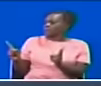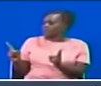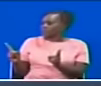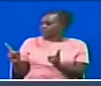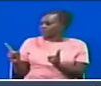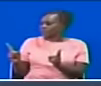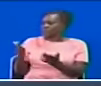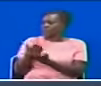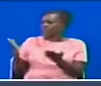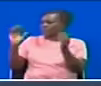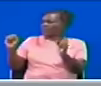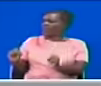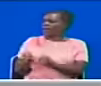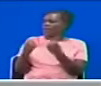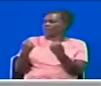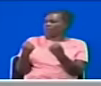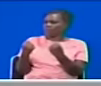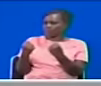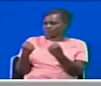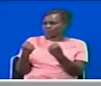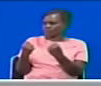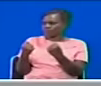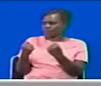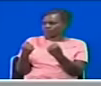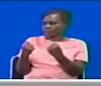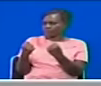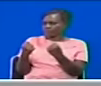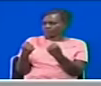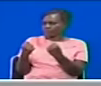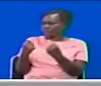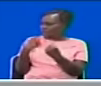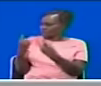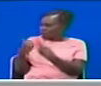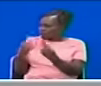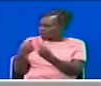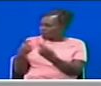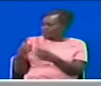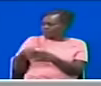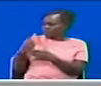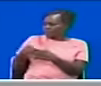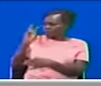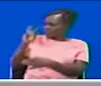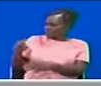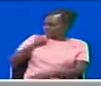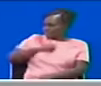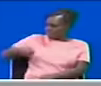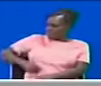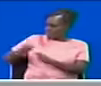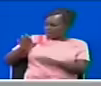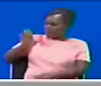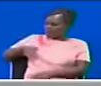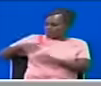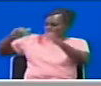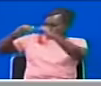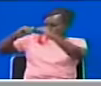know, something happened and we had the PS who came, you know, up on stage and she said what she said. But then what we saw, Senator, was women then